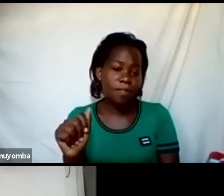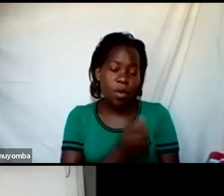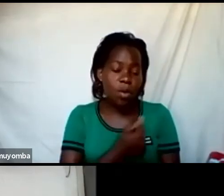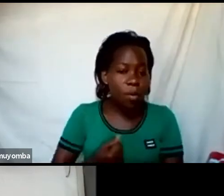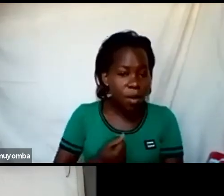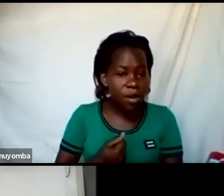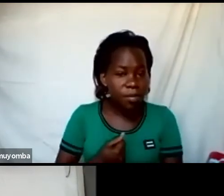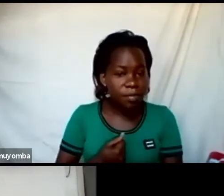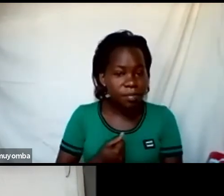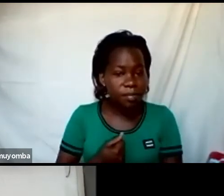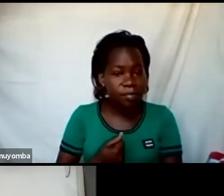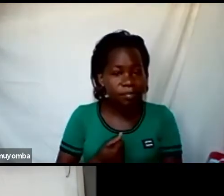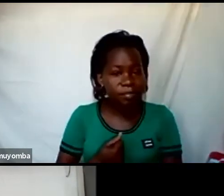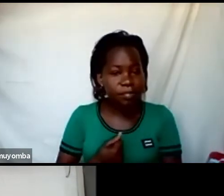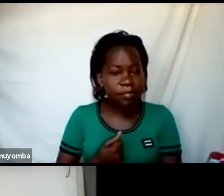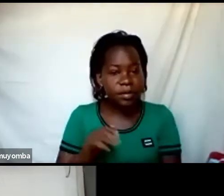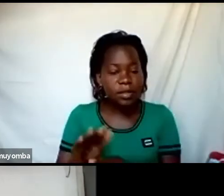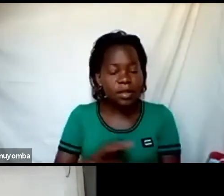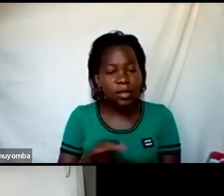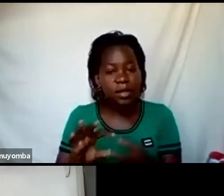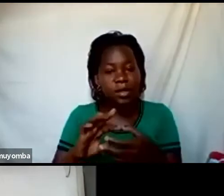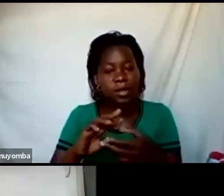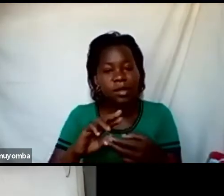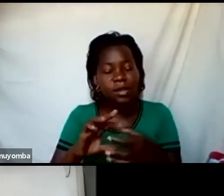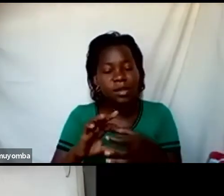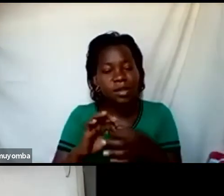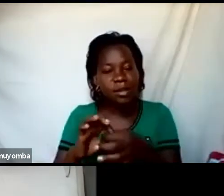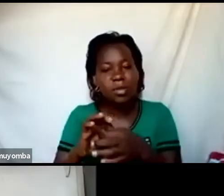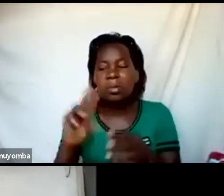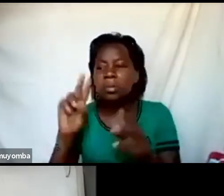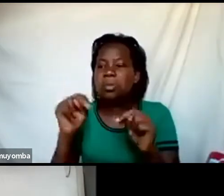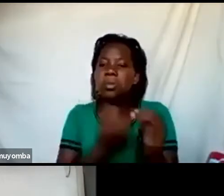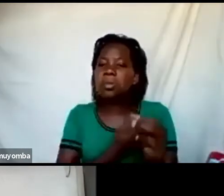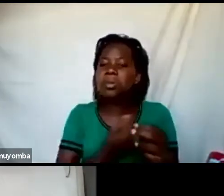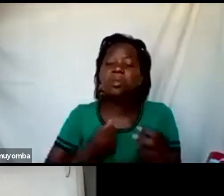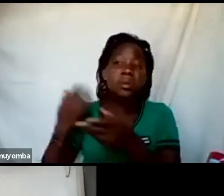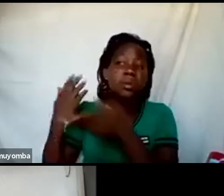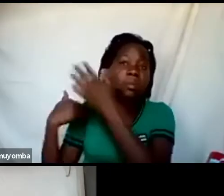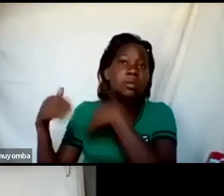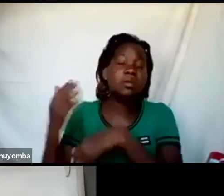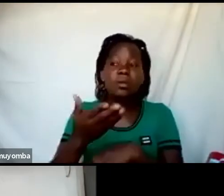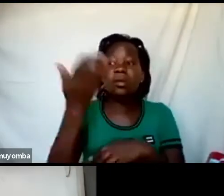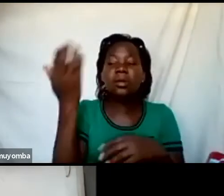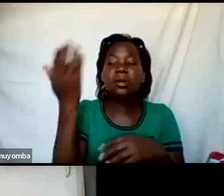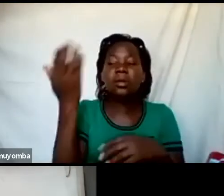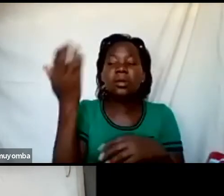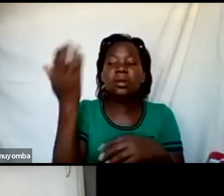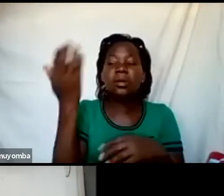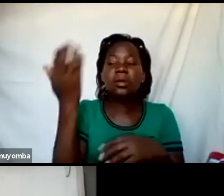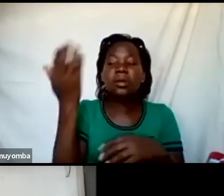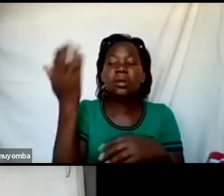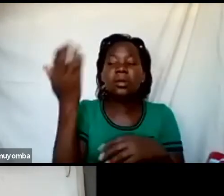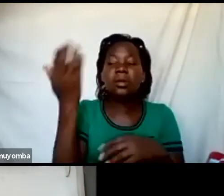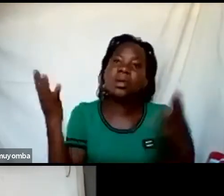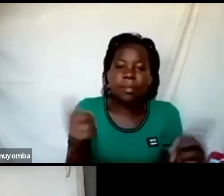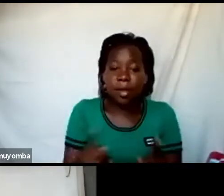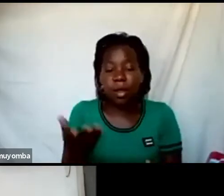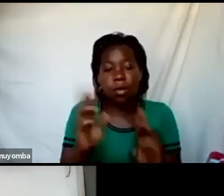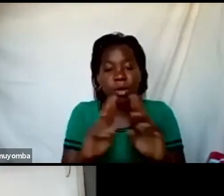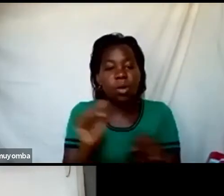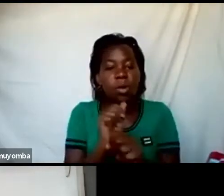were no women in business, none registered for sure. They were out there, they were trading, but they were not registered. So